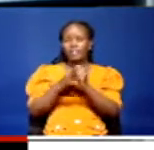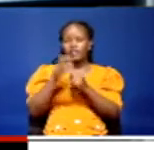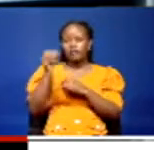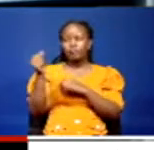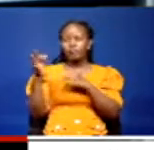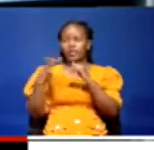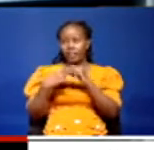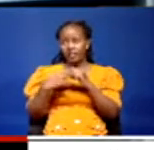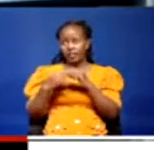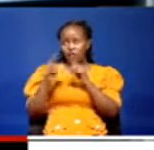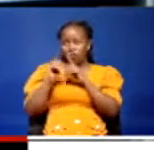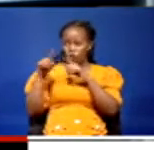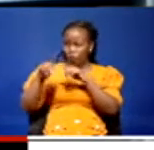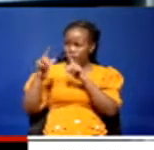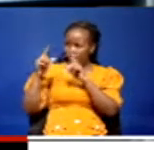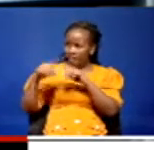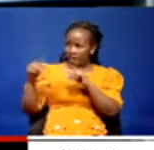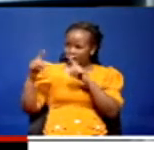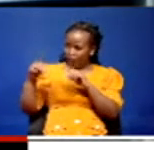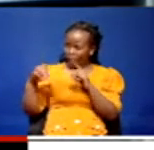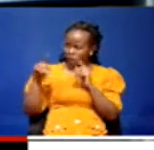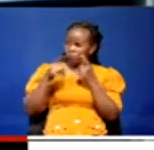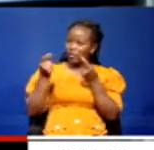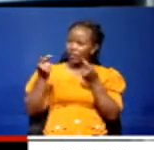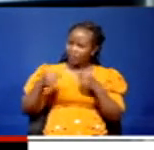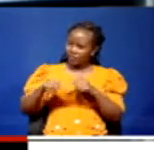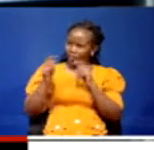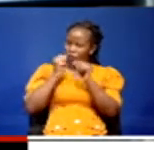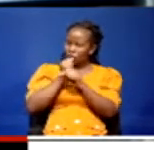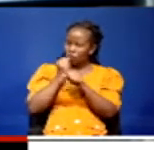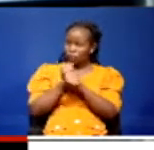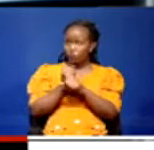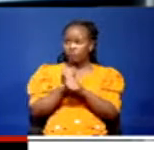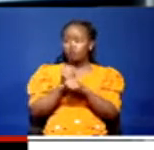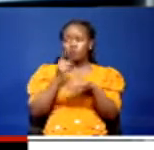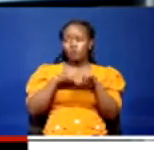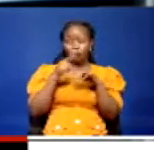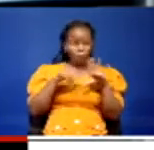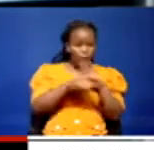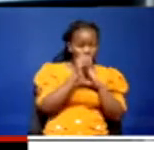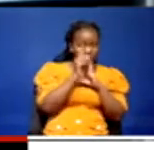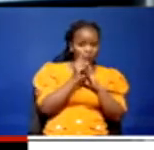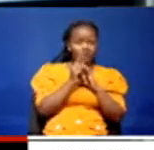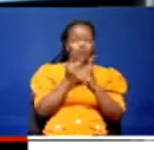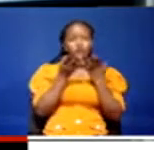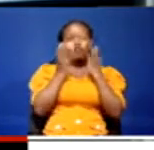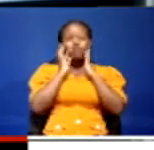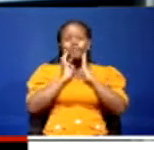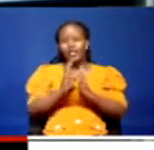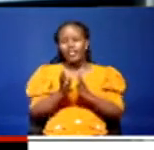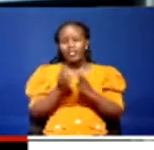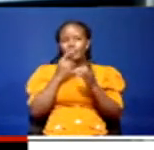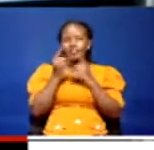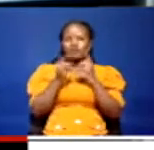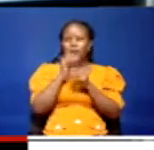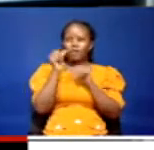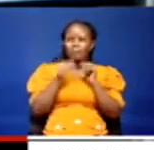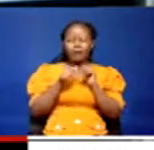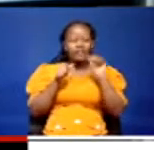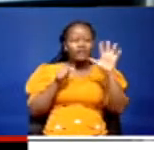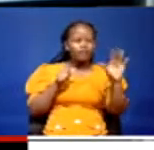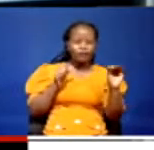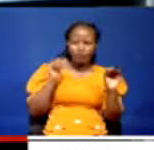1958, in her words, and that's what we were trying to do this particular time, when they went to see the founding father, they spoke about 50-50. One of the things they